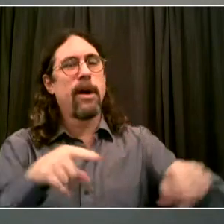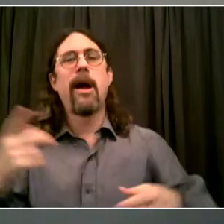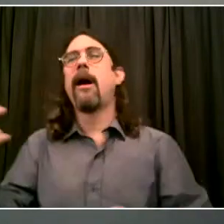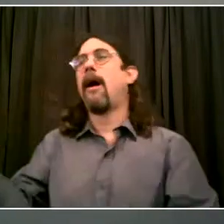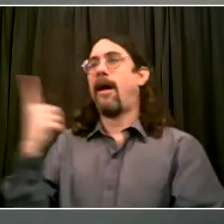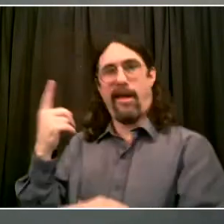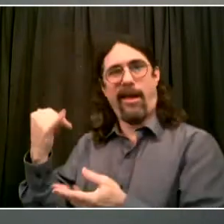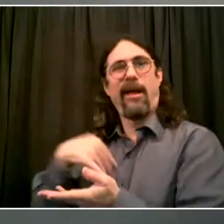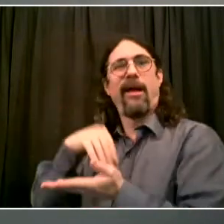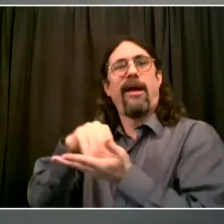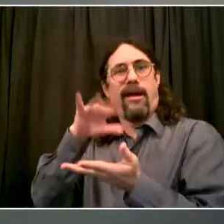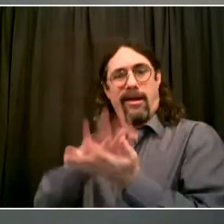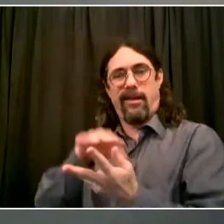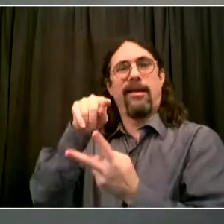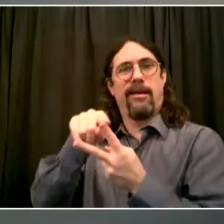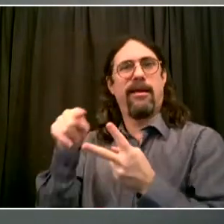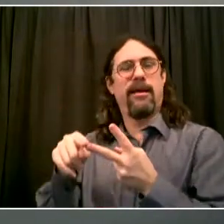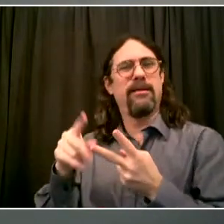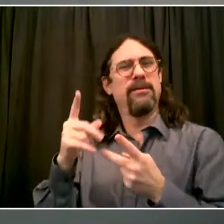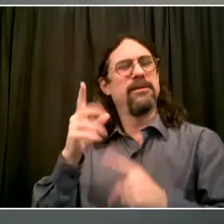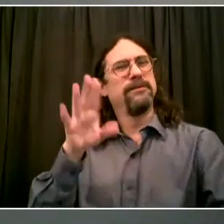the perpetrator has to make some sort of statement.